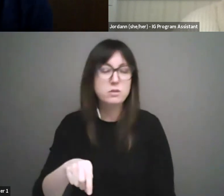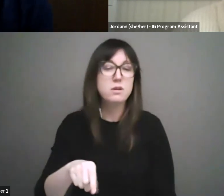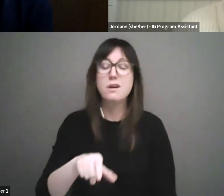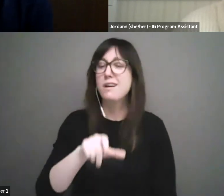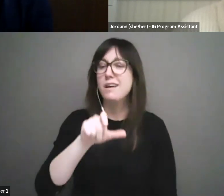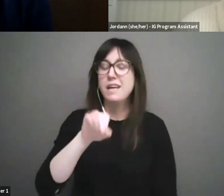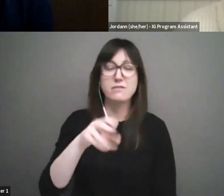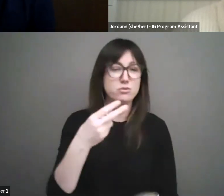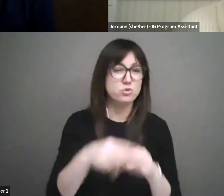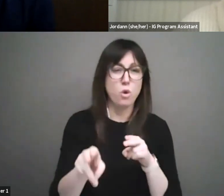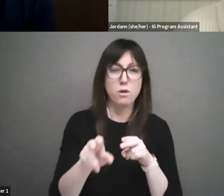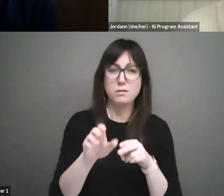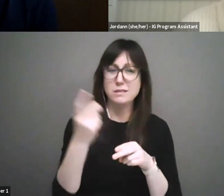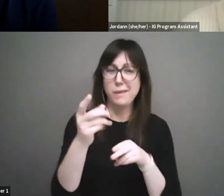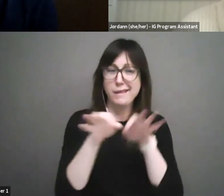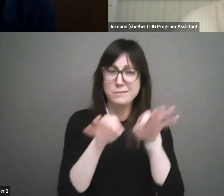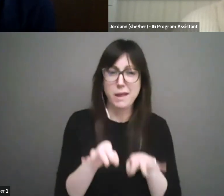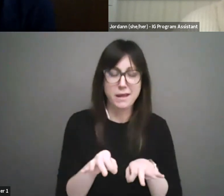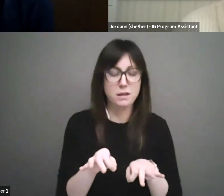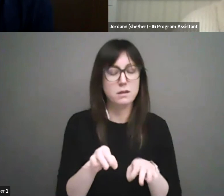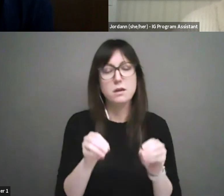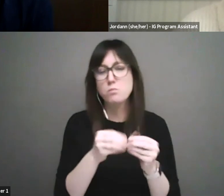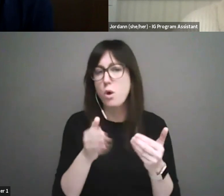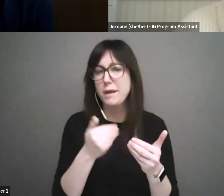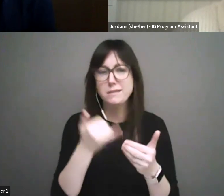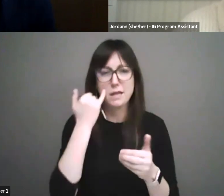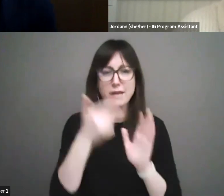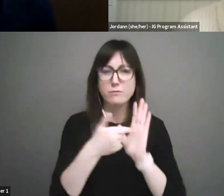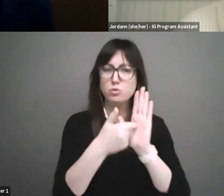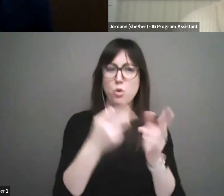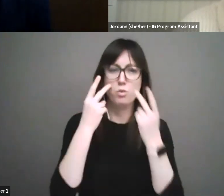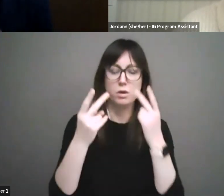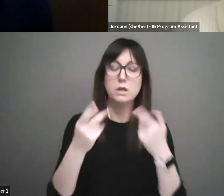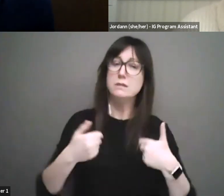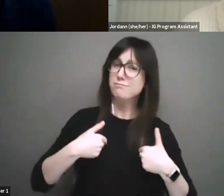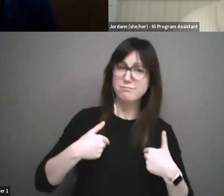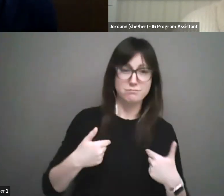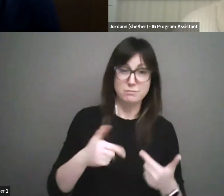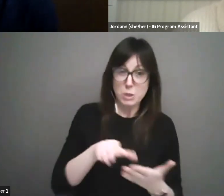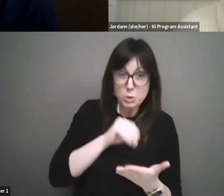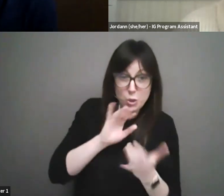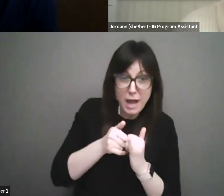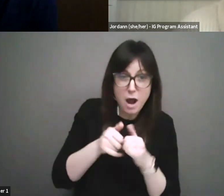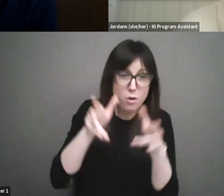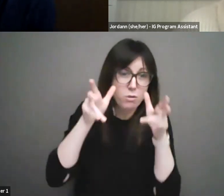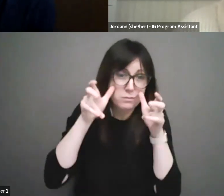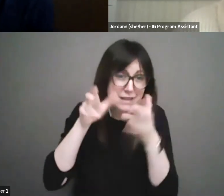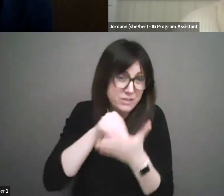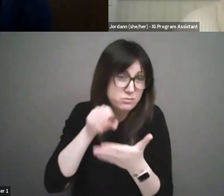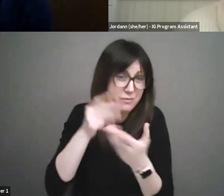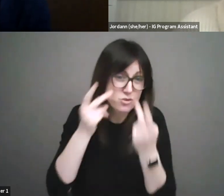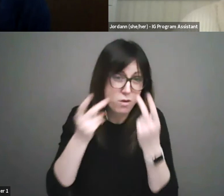something, it's so much easier to show a visual. I myself am a visual learner, so when I can use it, I do. I